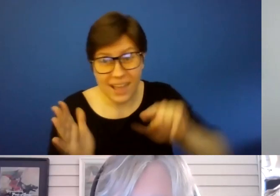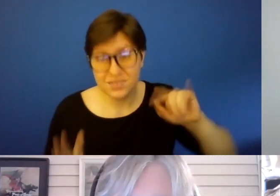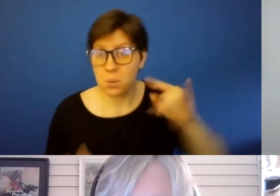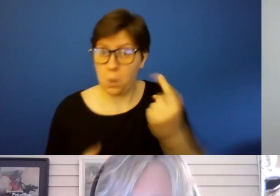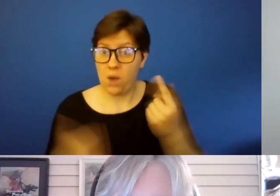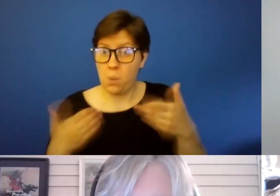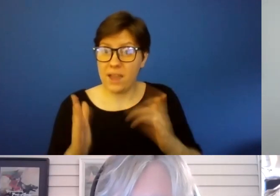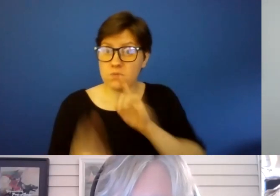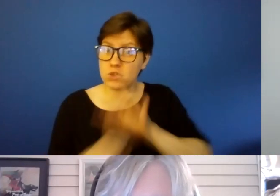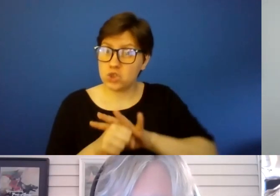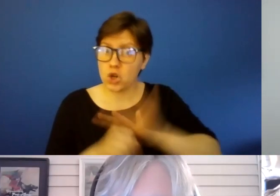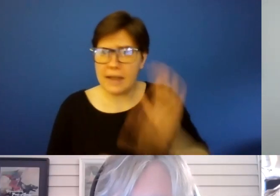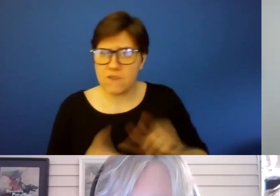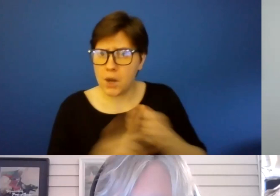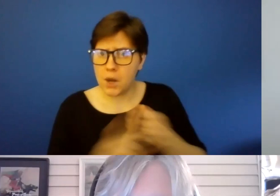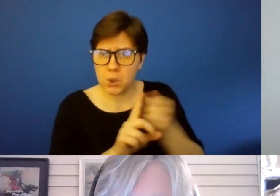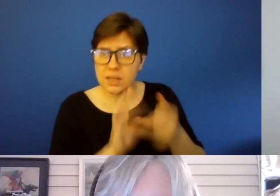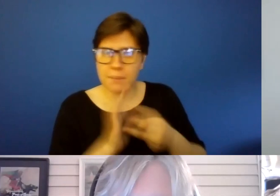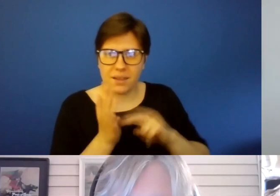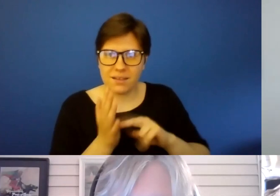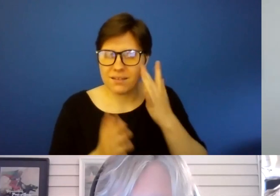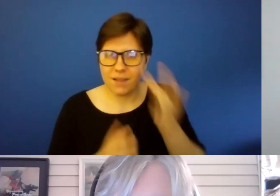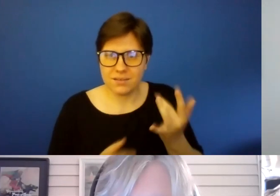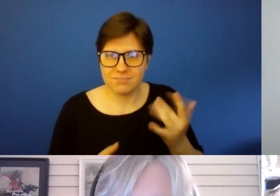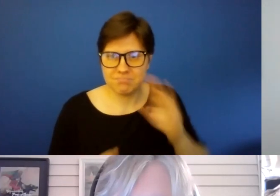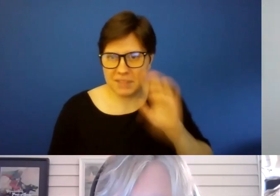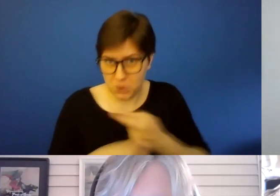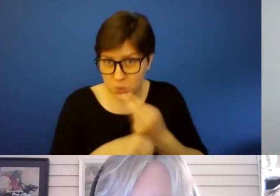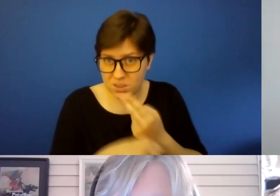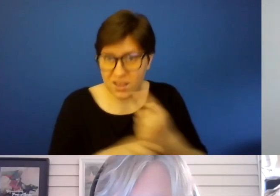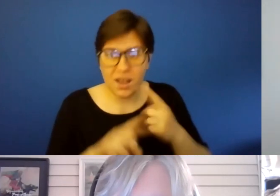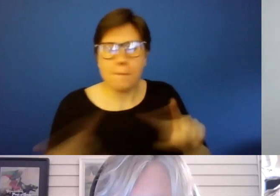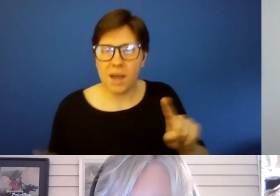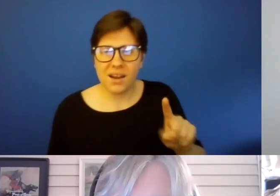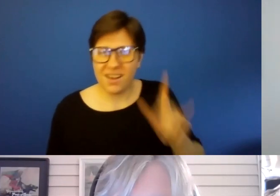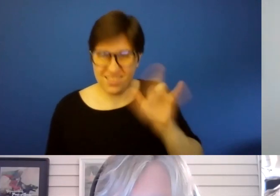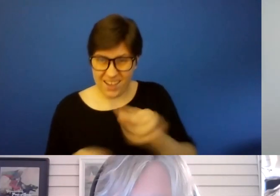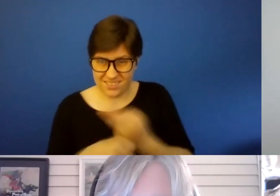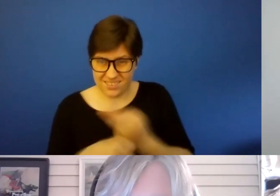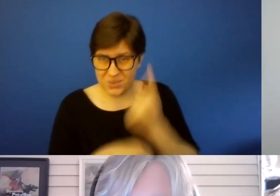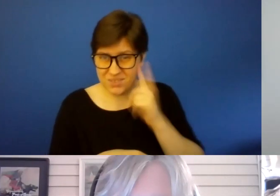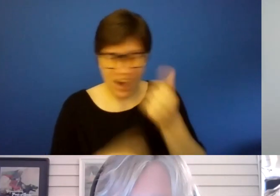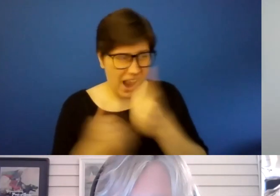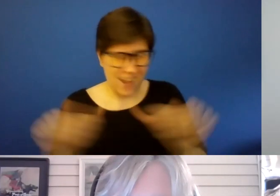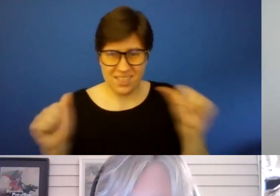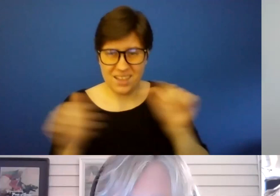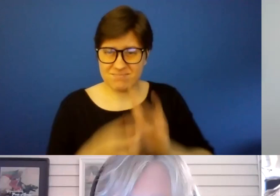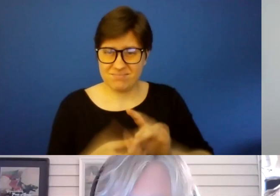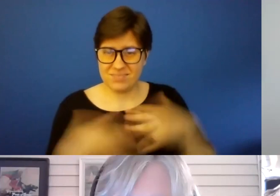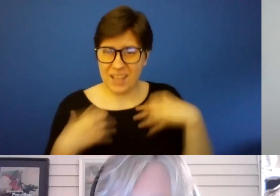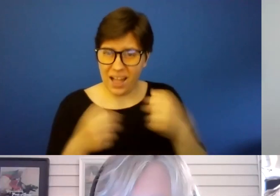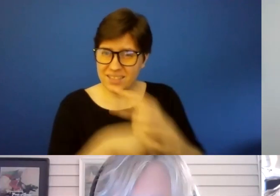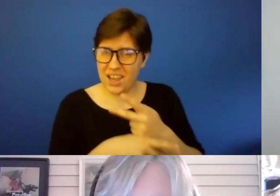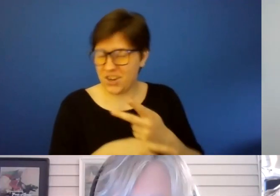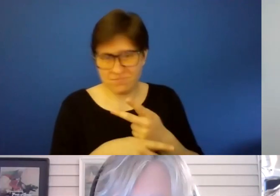assure it would never be abused because it would never be used. But that's not the standard we use for anything in healthcare, much less anything else in the rest